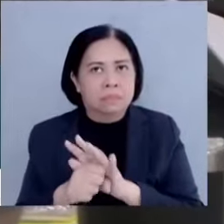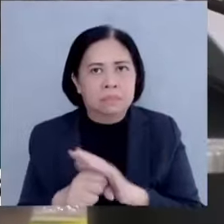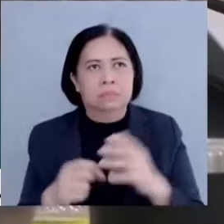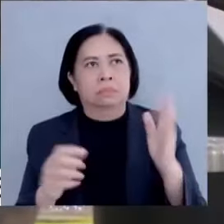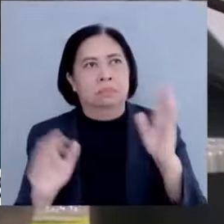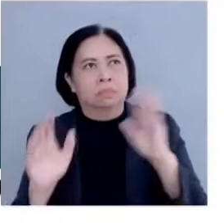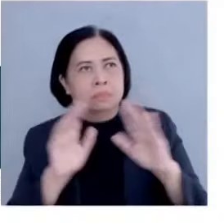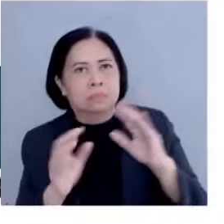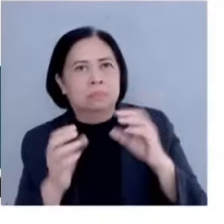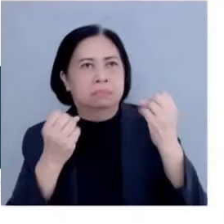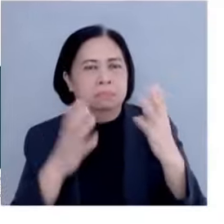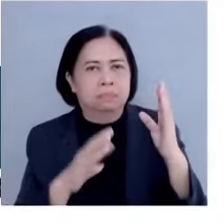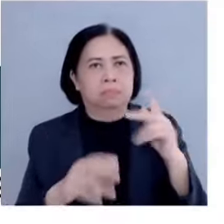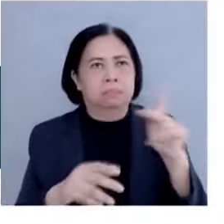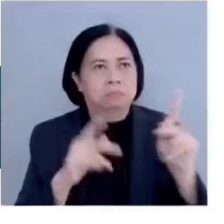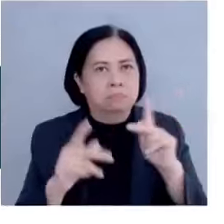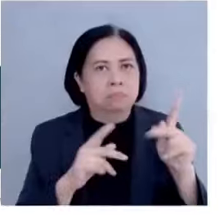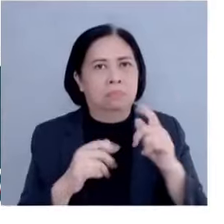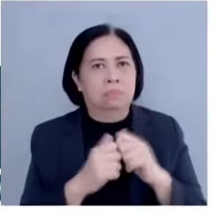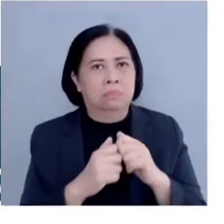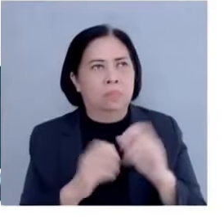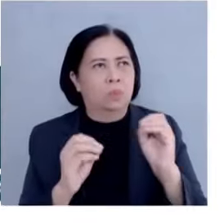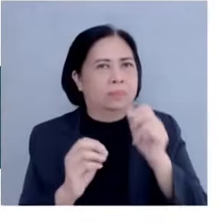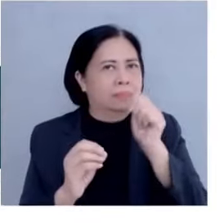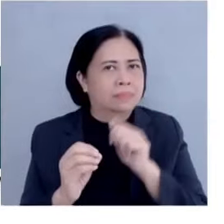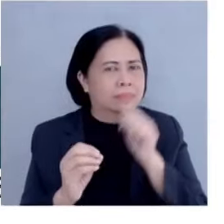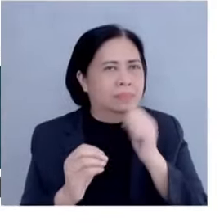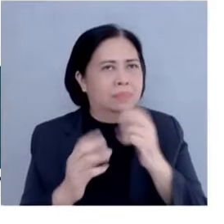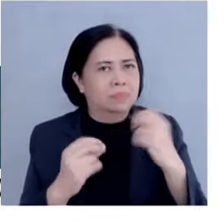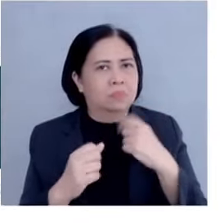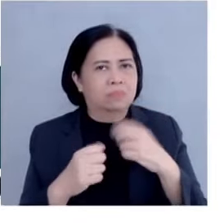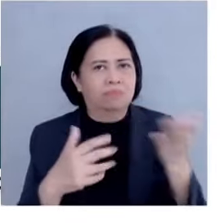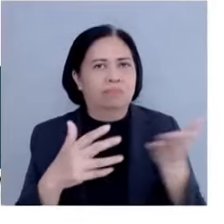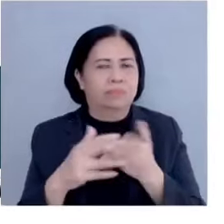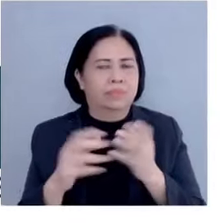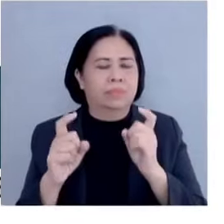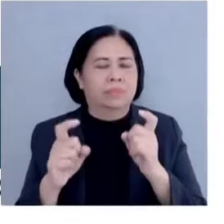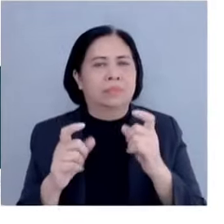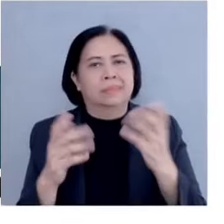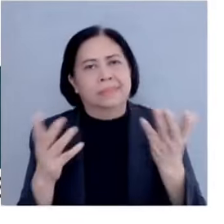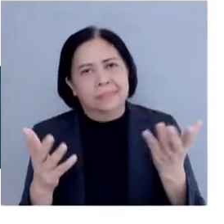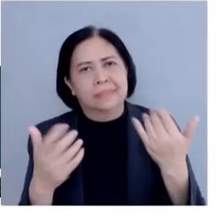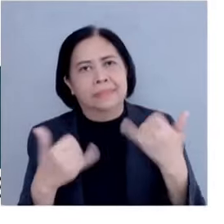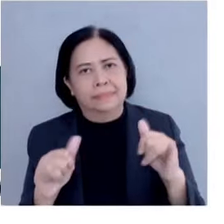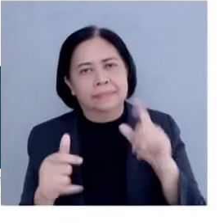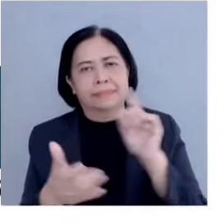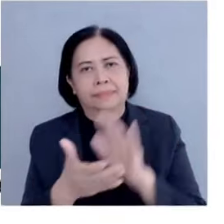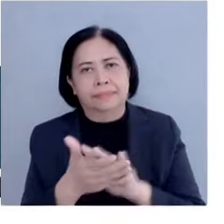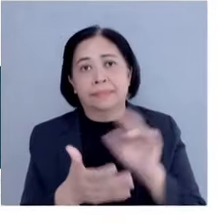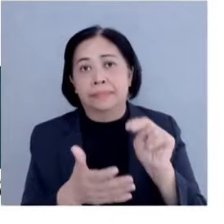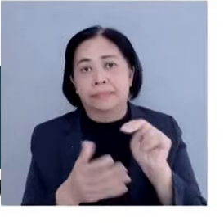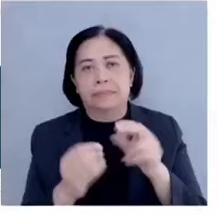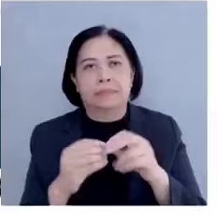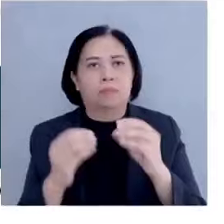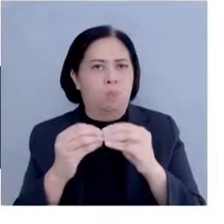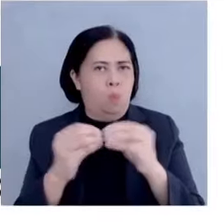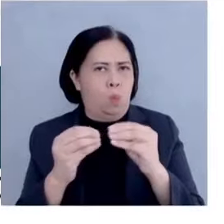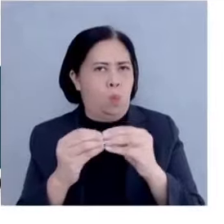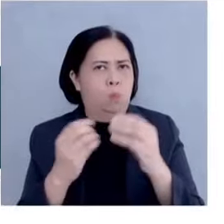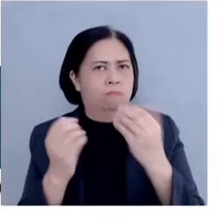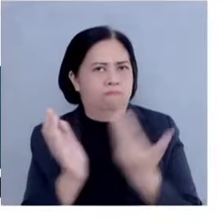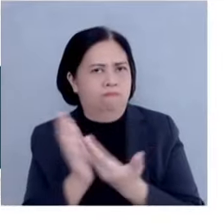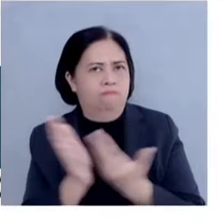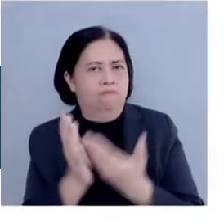a lot of people being impatient and wanting us to file cases immediately, mm-hmm. we still believe that we have to build up the cases because a